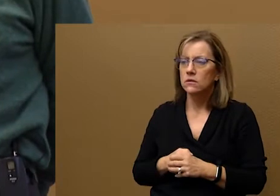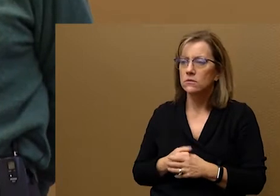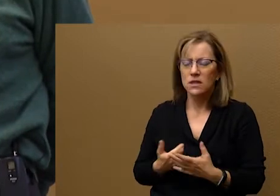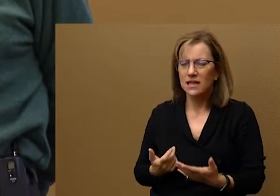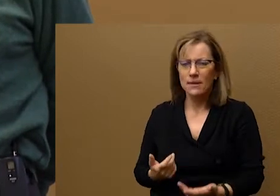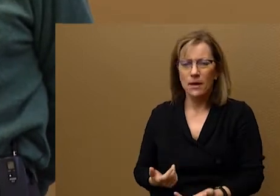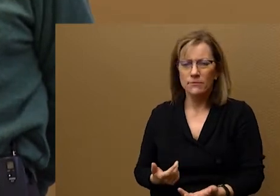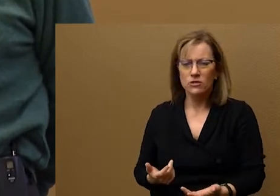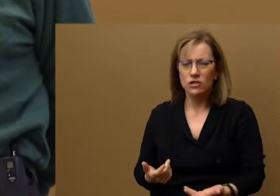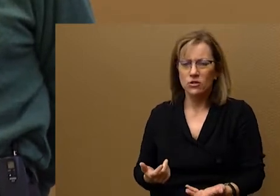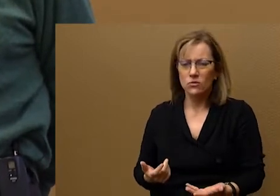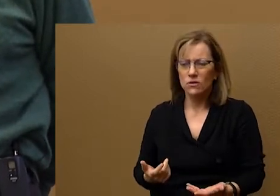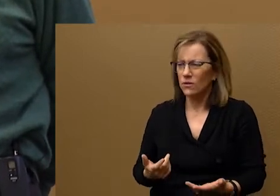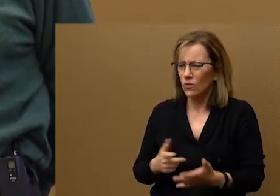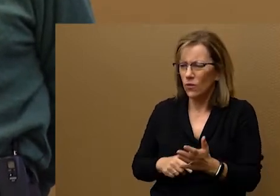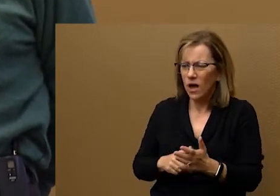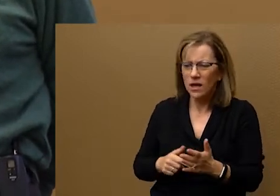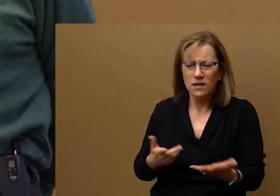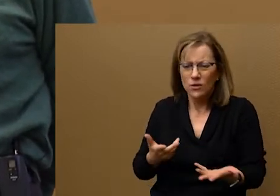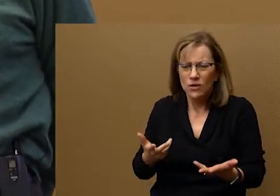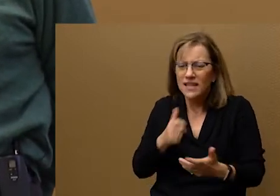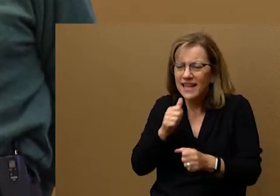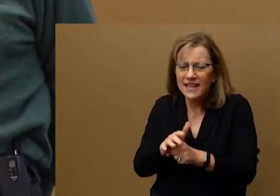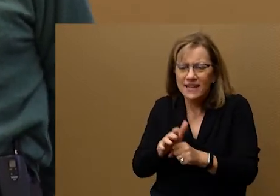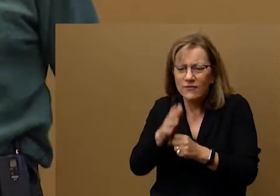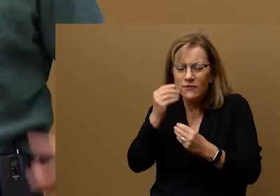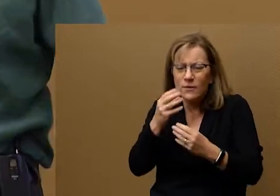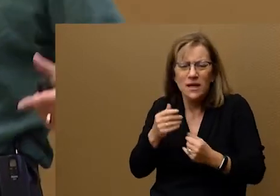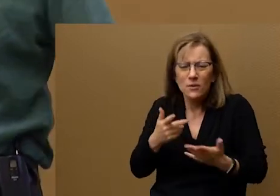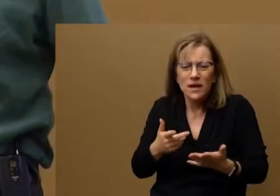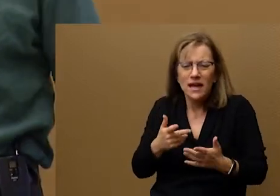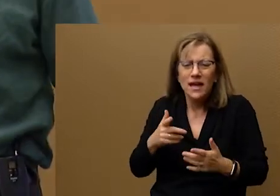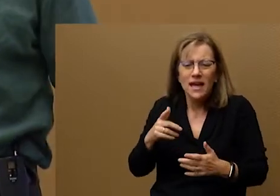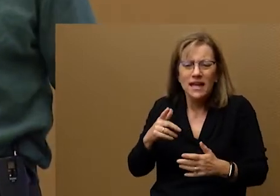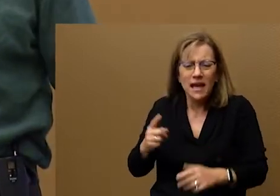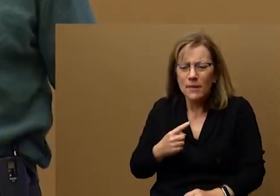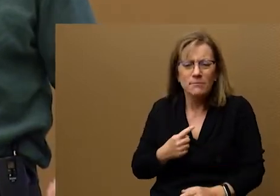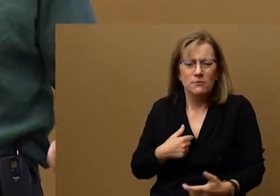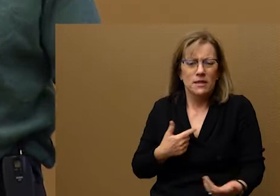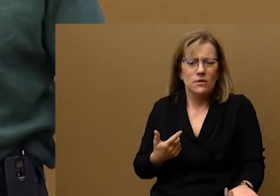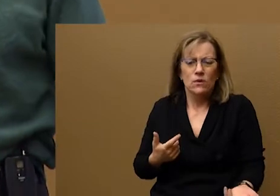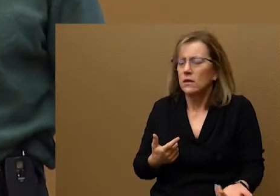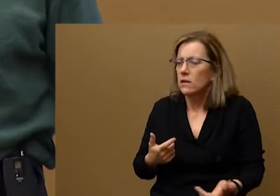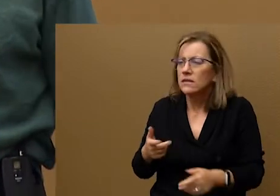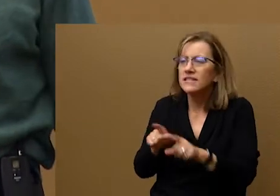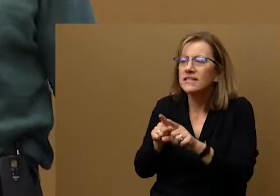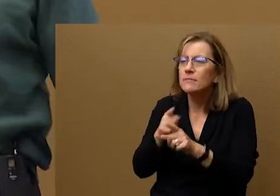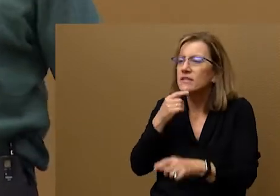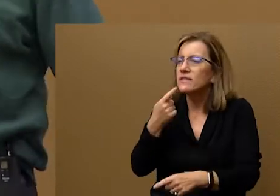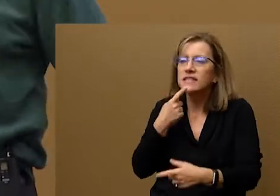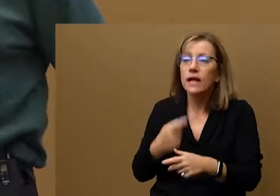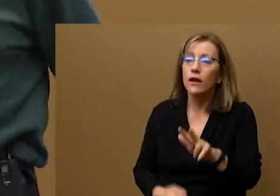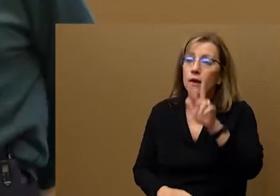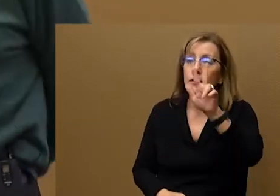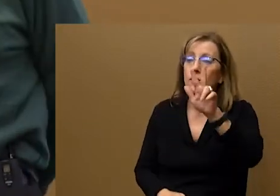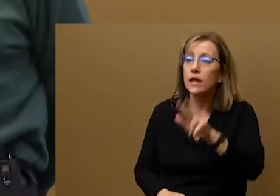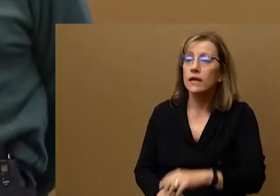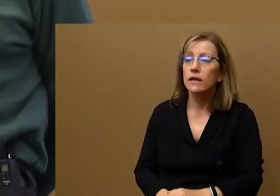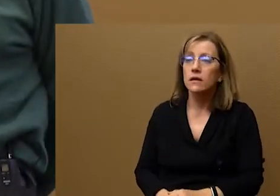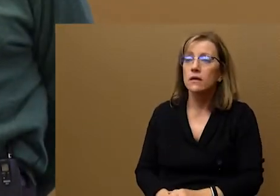what? Who? What? That's not enough information. The same thing if I said to you,